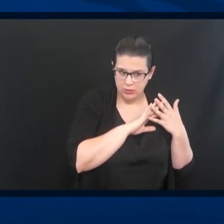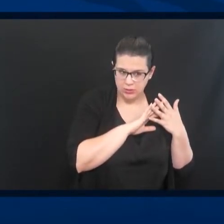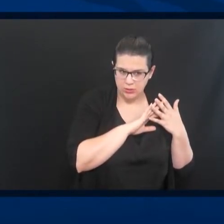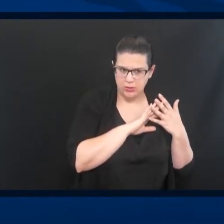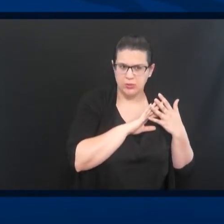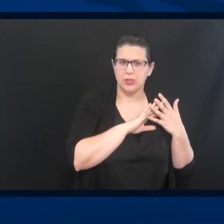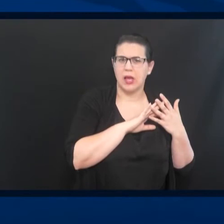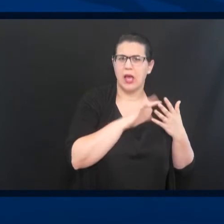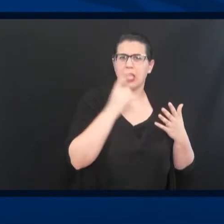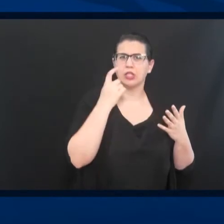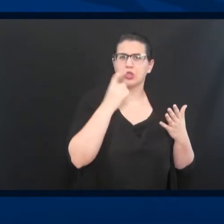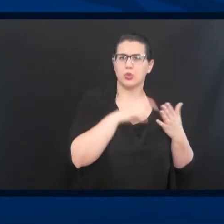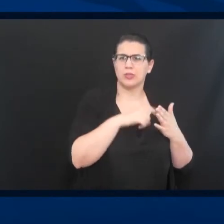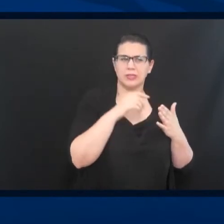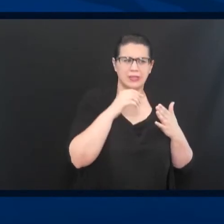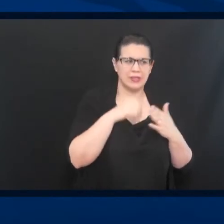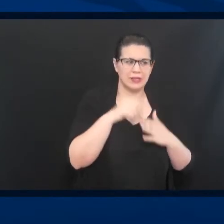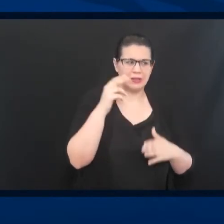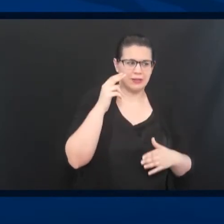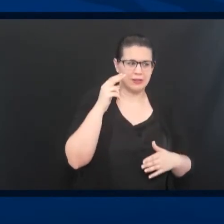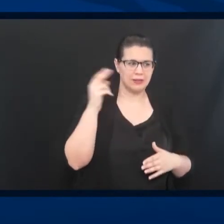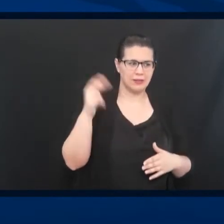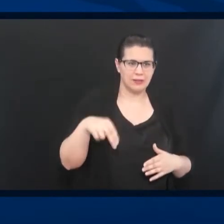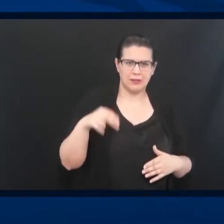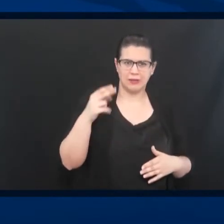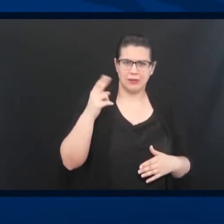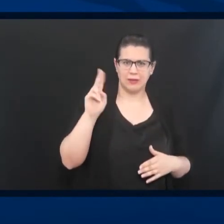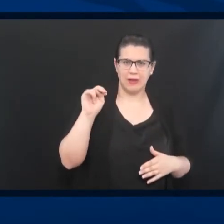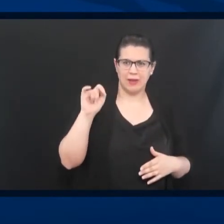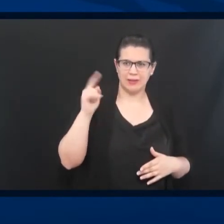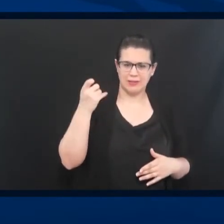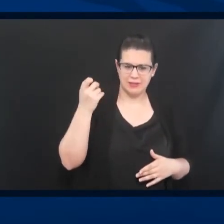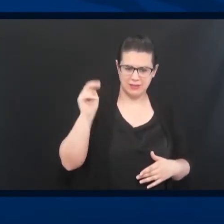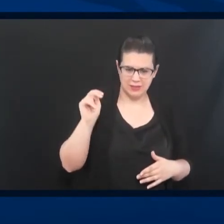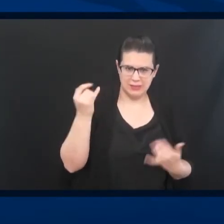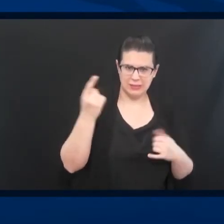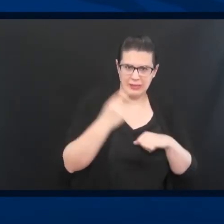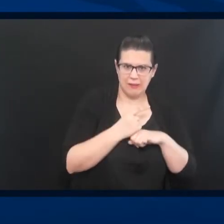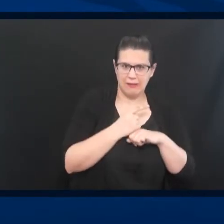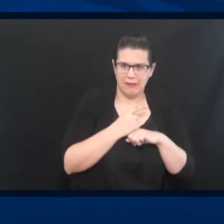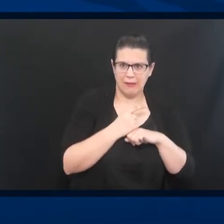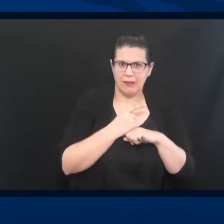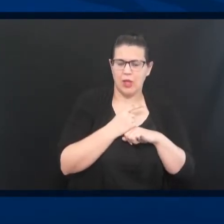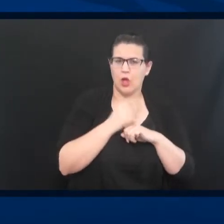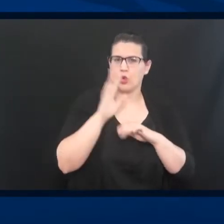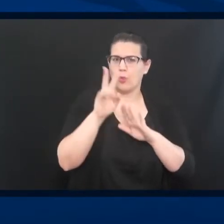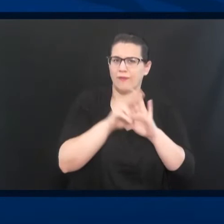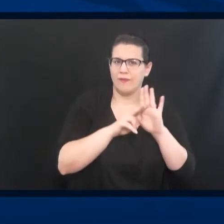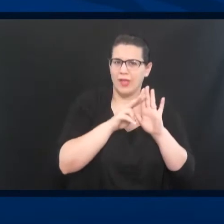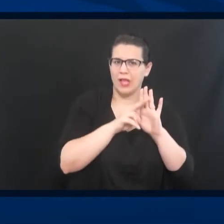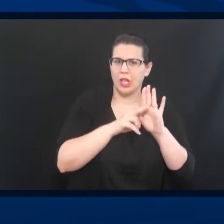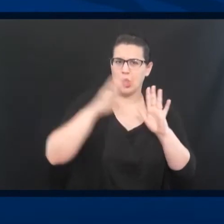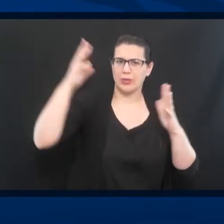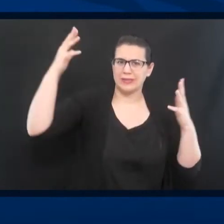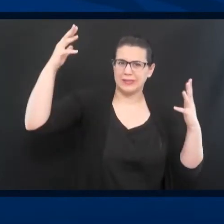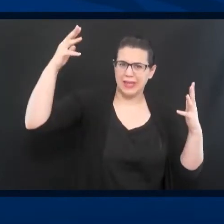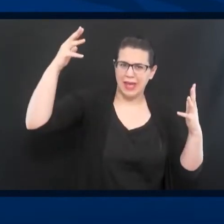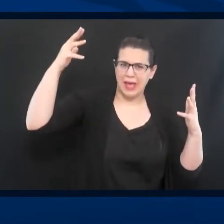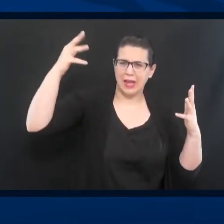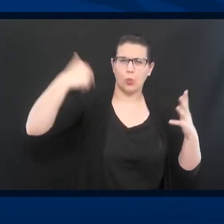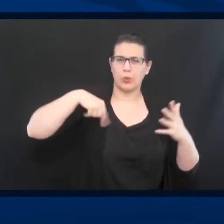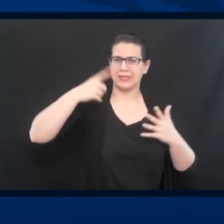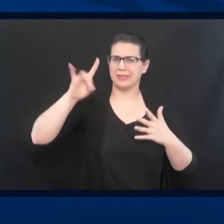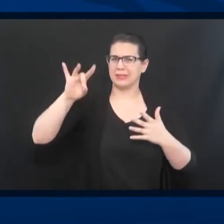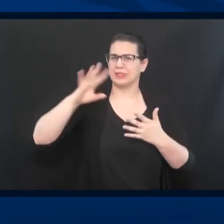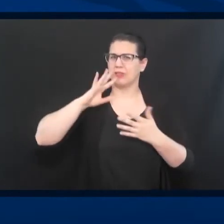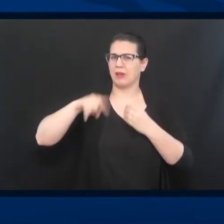today. And I just want to let you know, Governor, the tribute video, it included your video sound bites where you talked about Rod at the briefing a couple weeks ago.